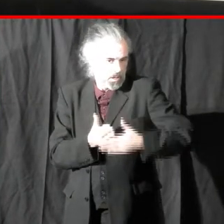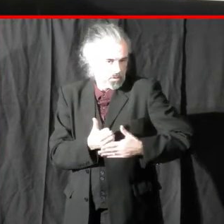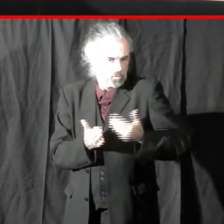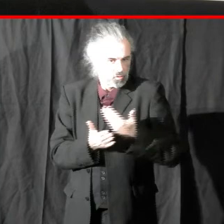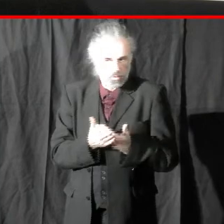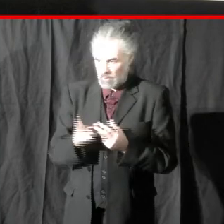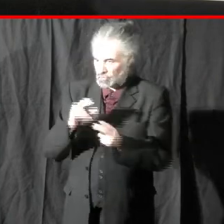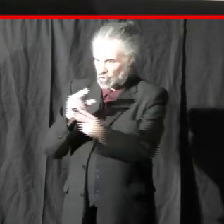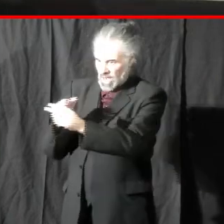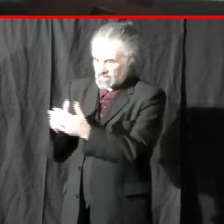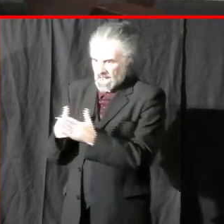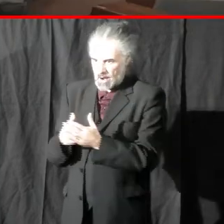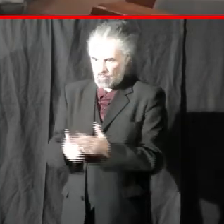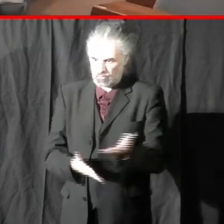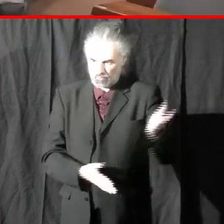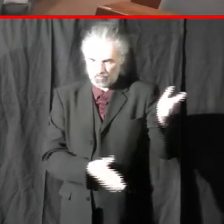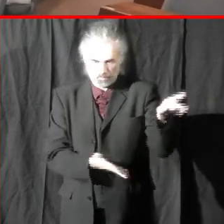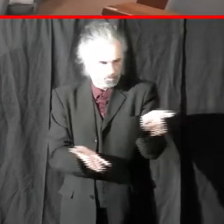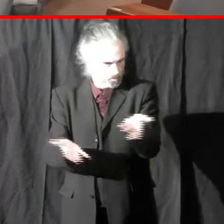now.